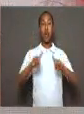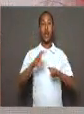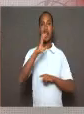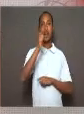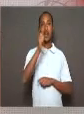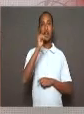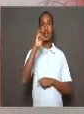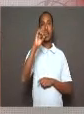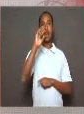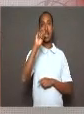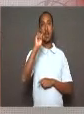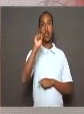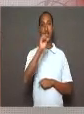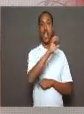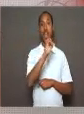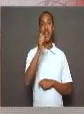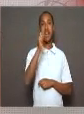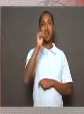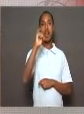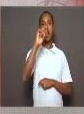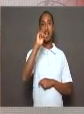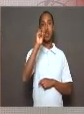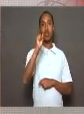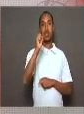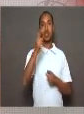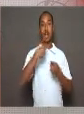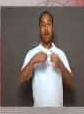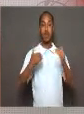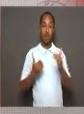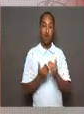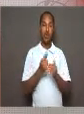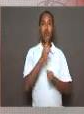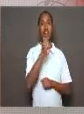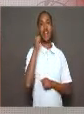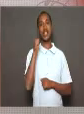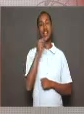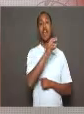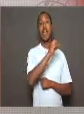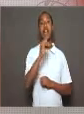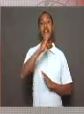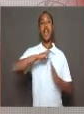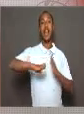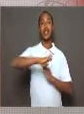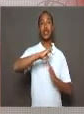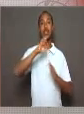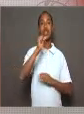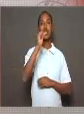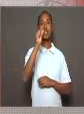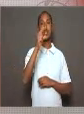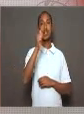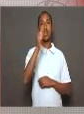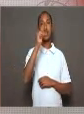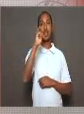When cations and anions come close to one another, an